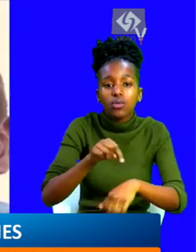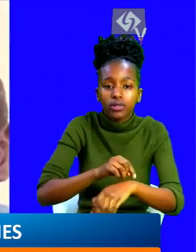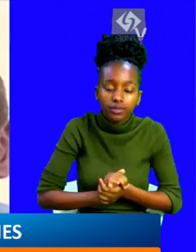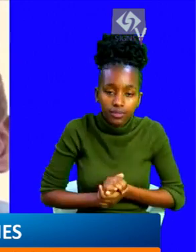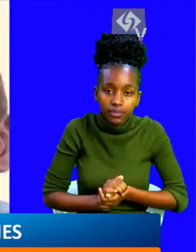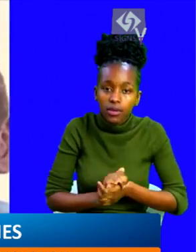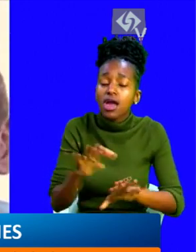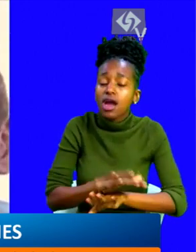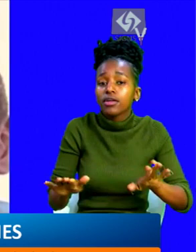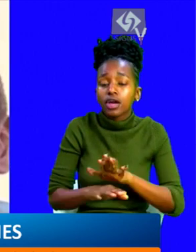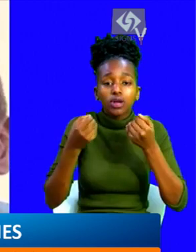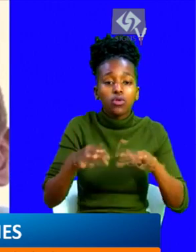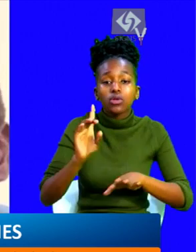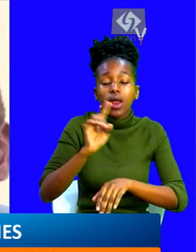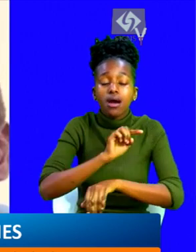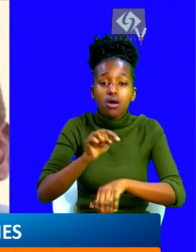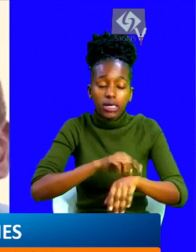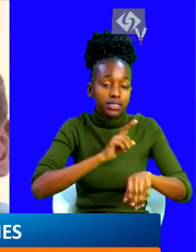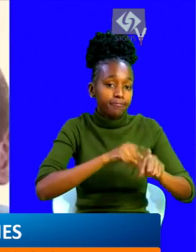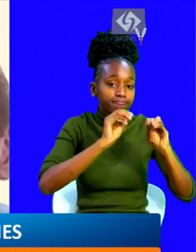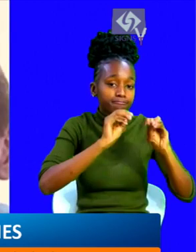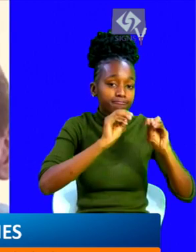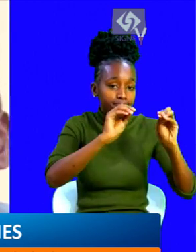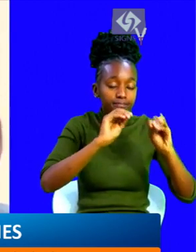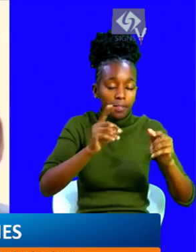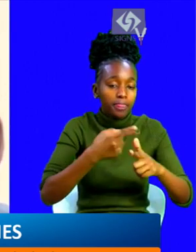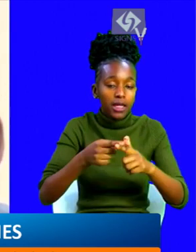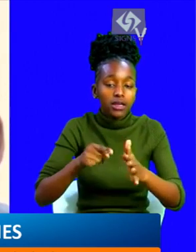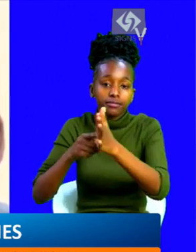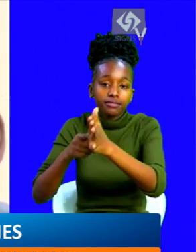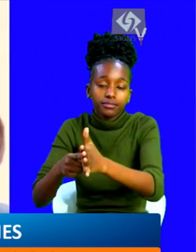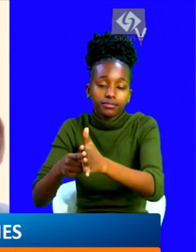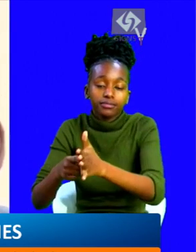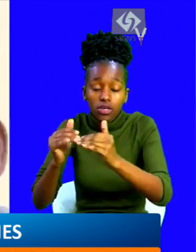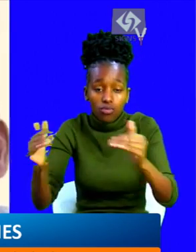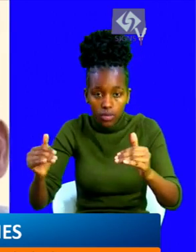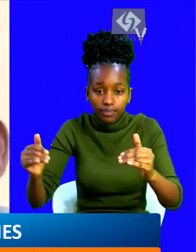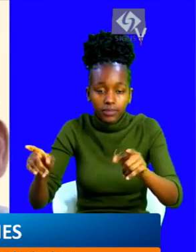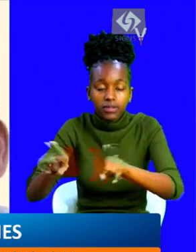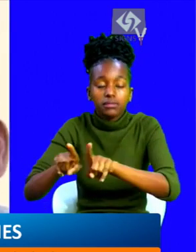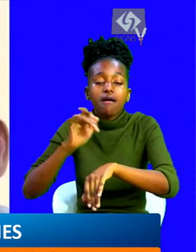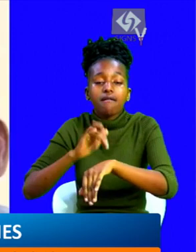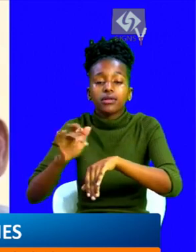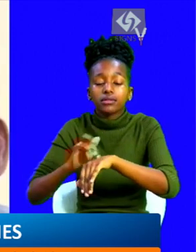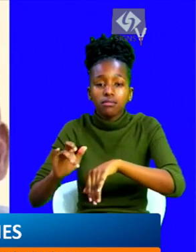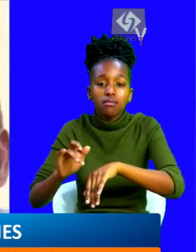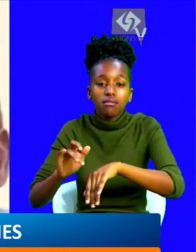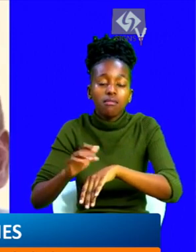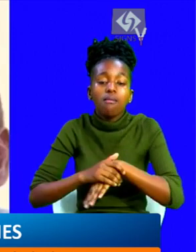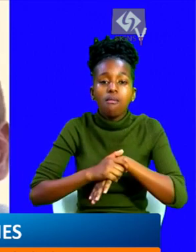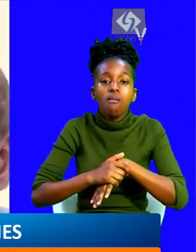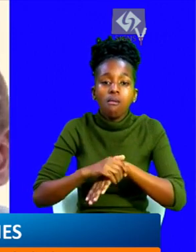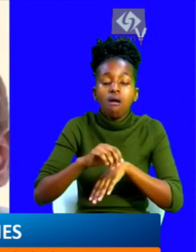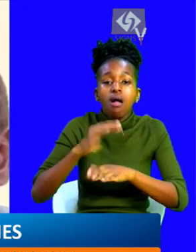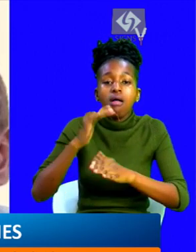child is going to lose contact hours with the teacher and interacting with the content.